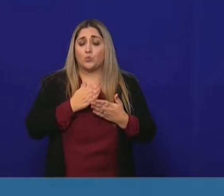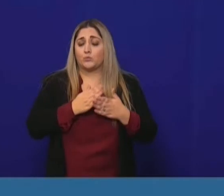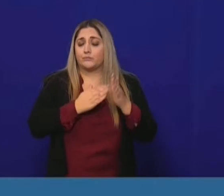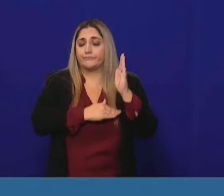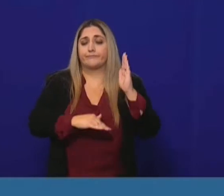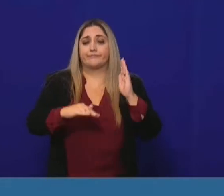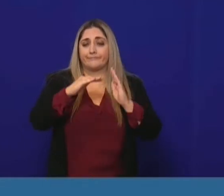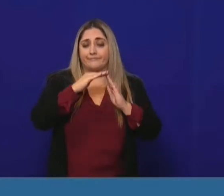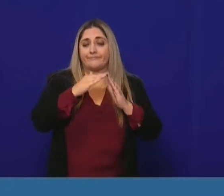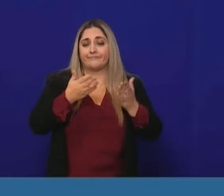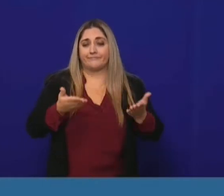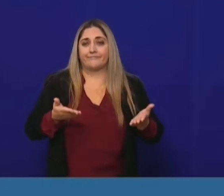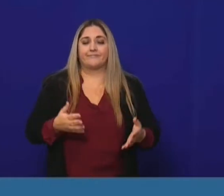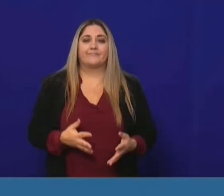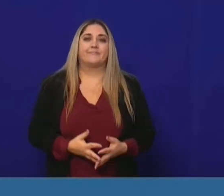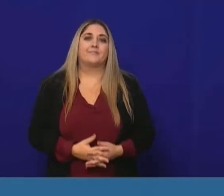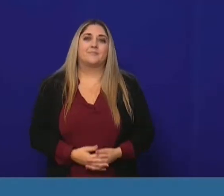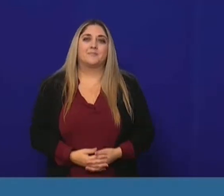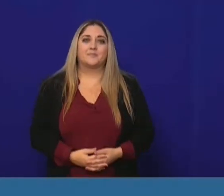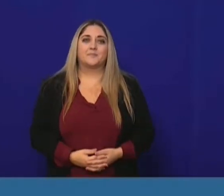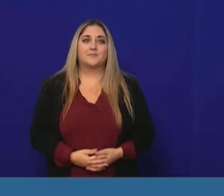long term facility.